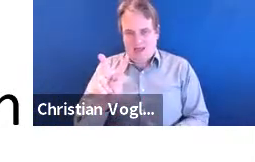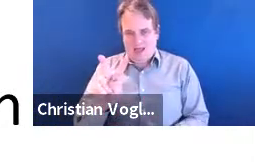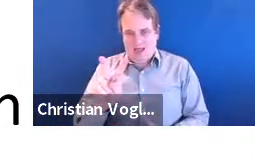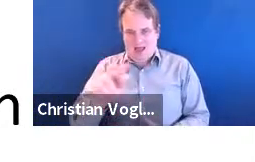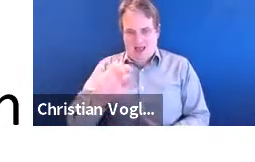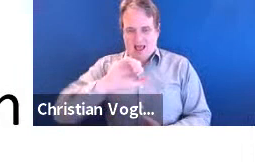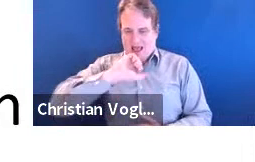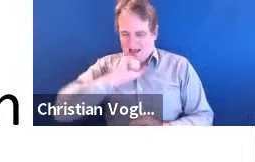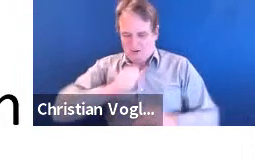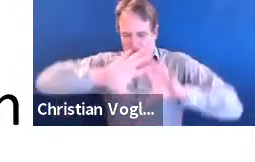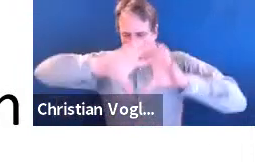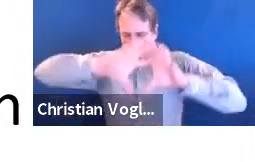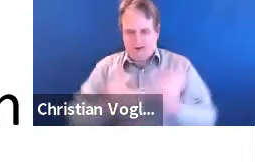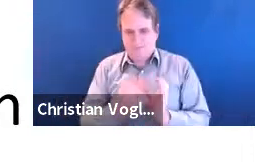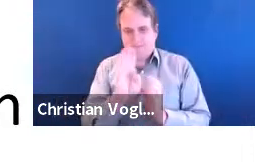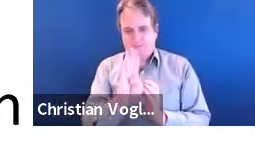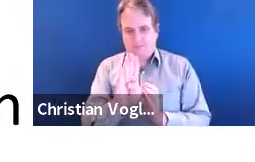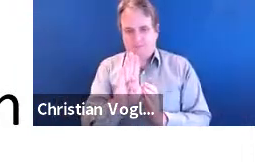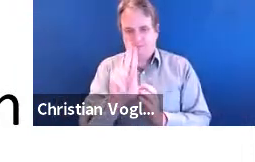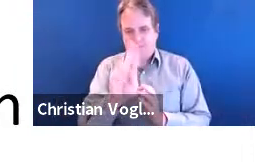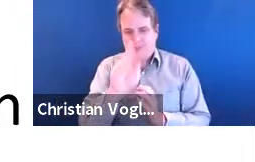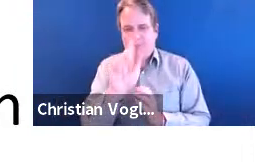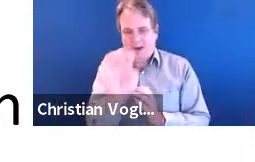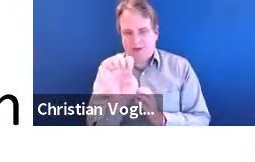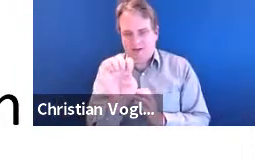and hard of hearing user alerted to that?